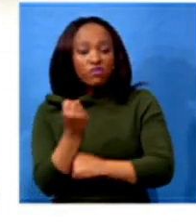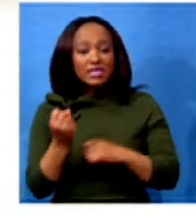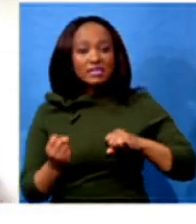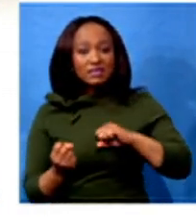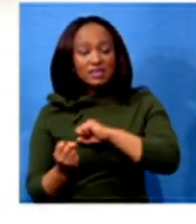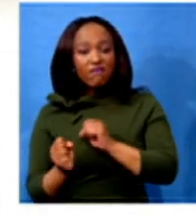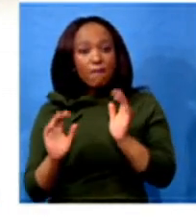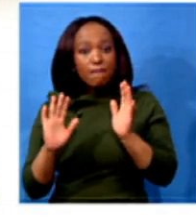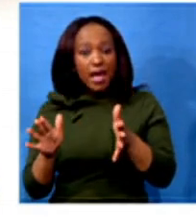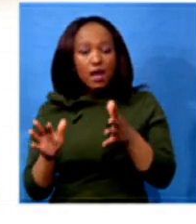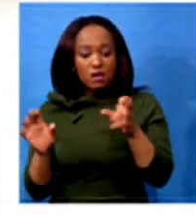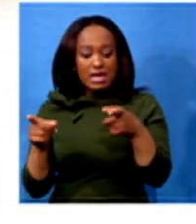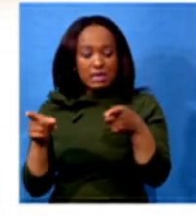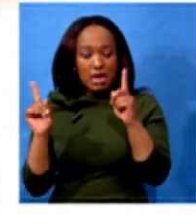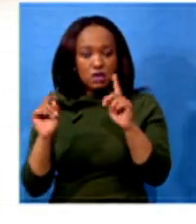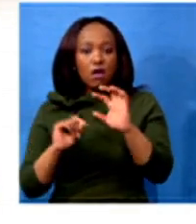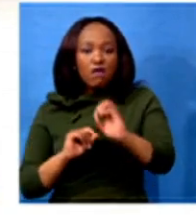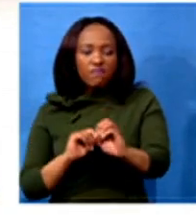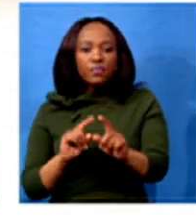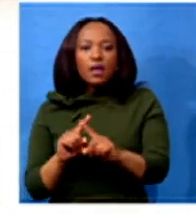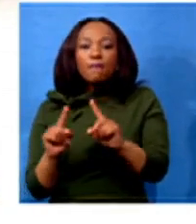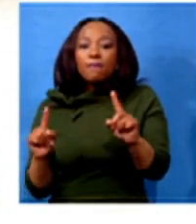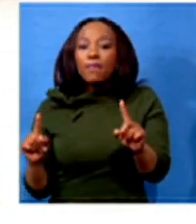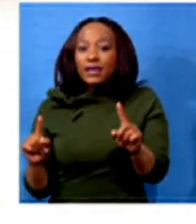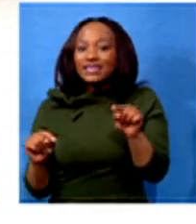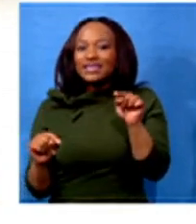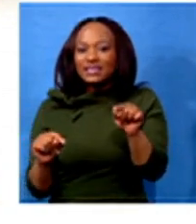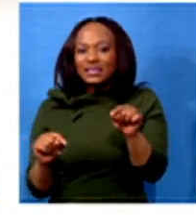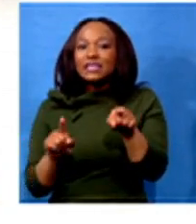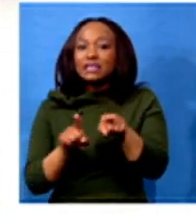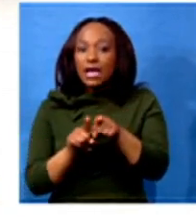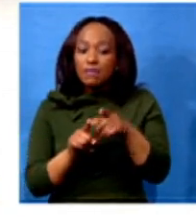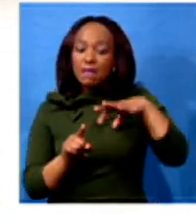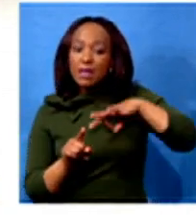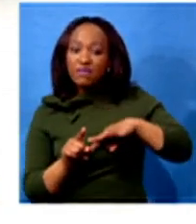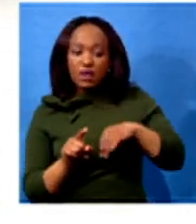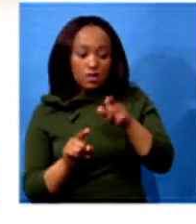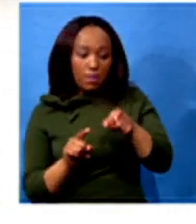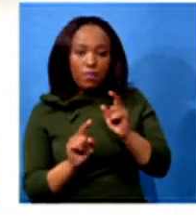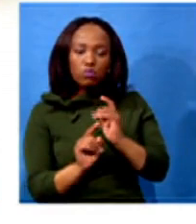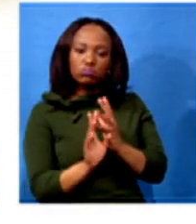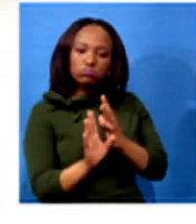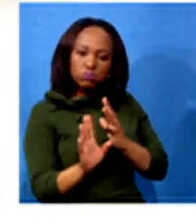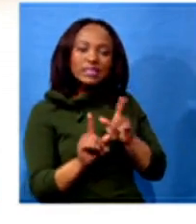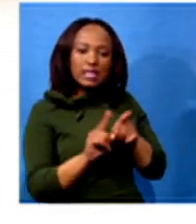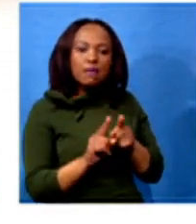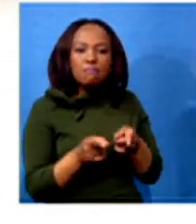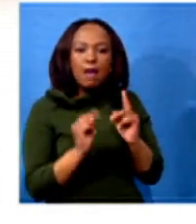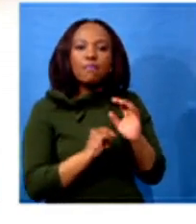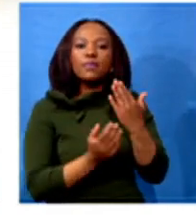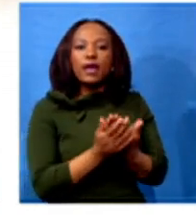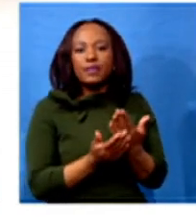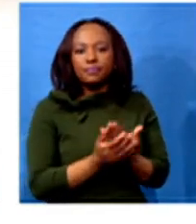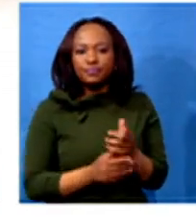that is vulnerable. It therefore means that it puts also the beneficiaries in danger. The other challenge that we're beginning